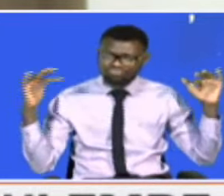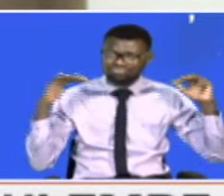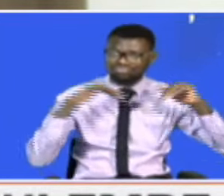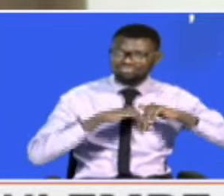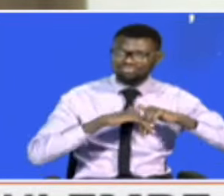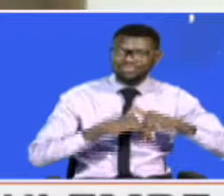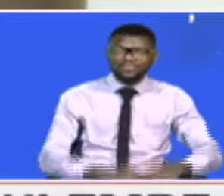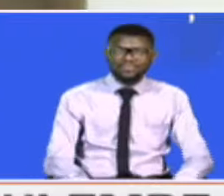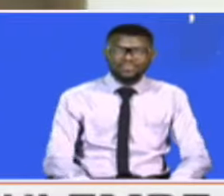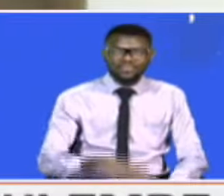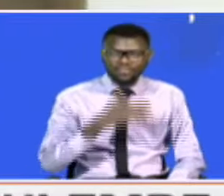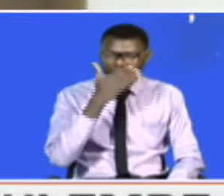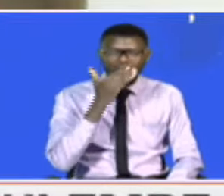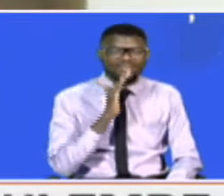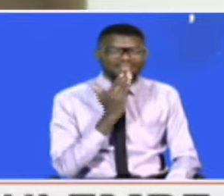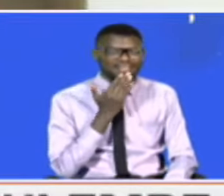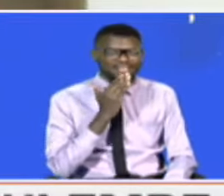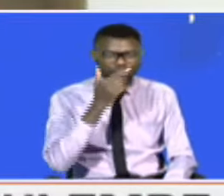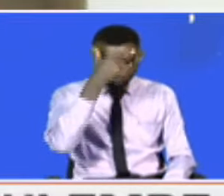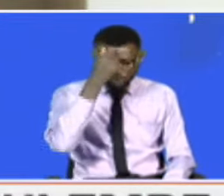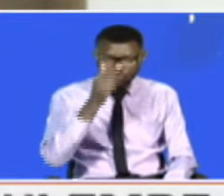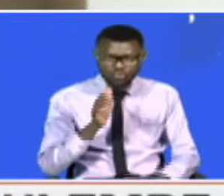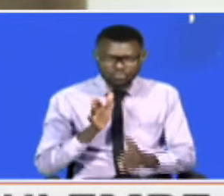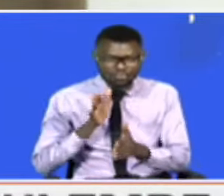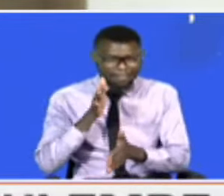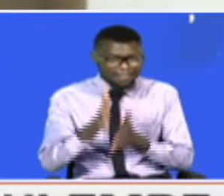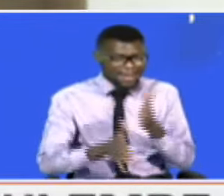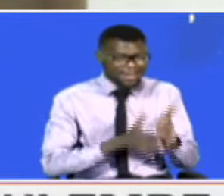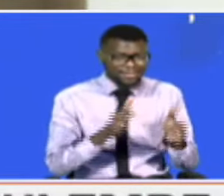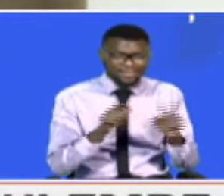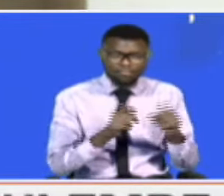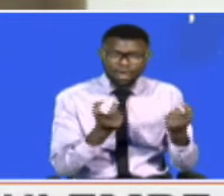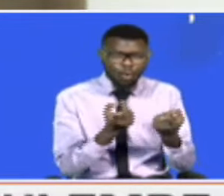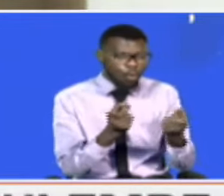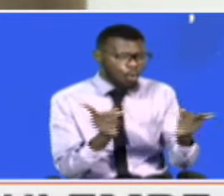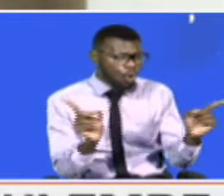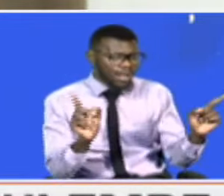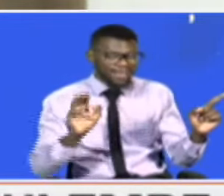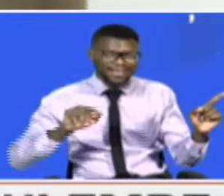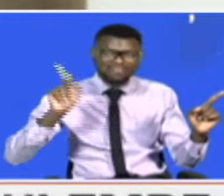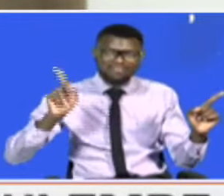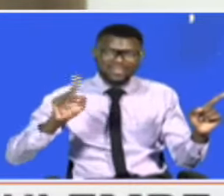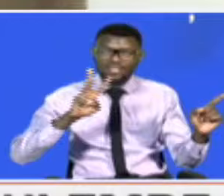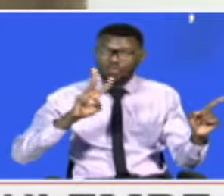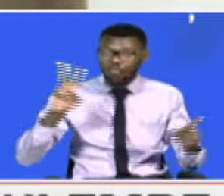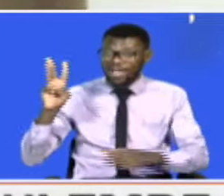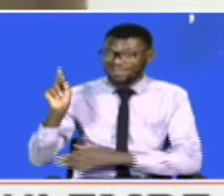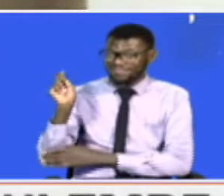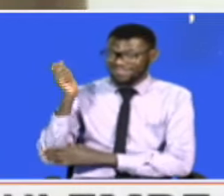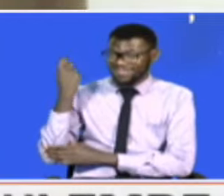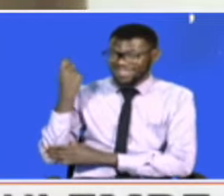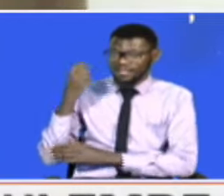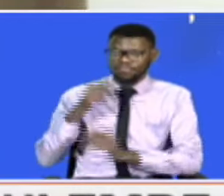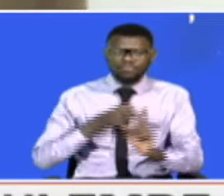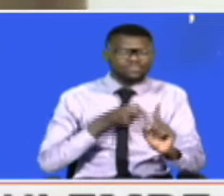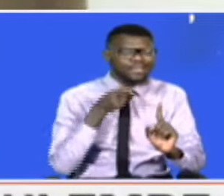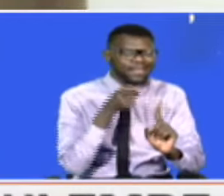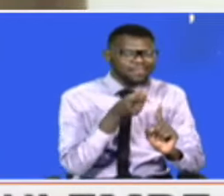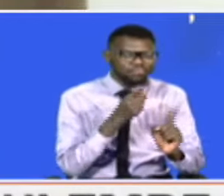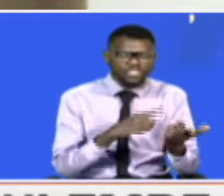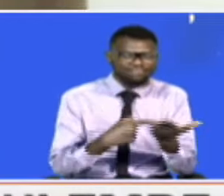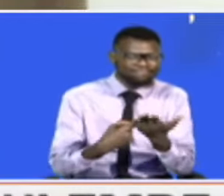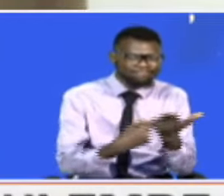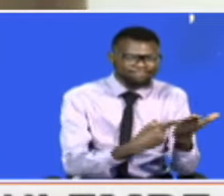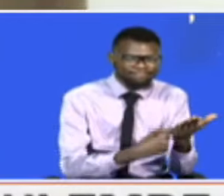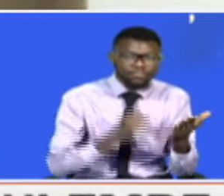co-chaired by Musalia and Wetangula and all the MPs from Western Province to discuss the